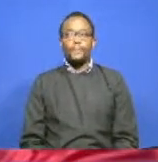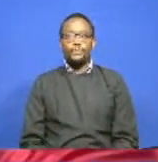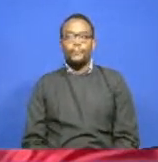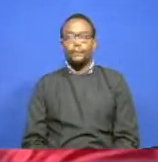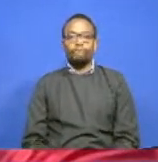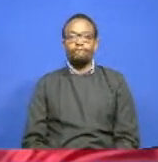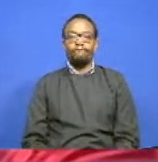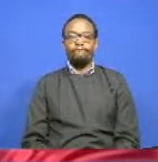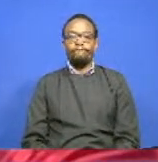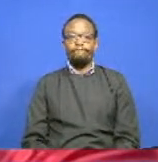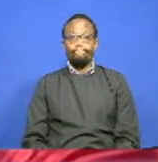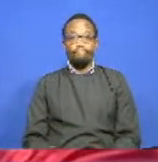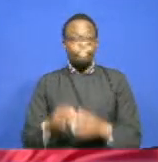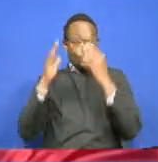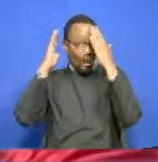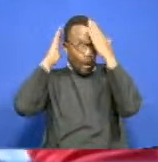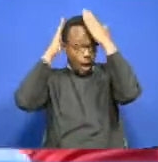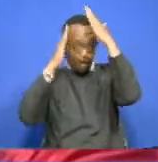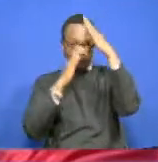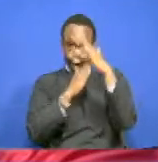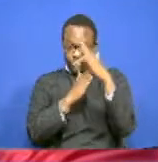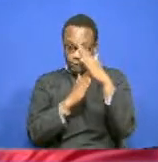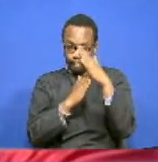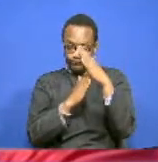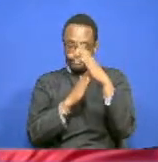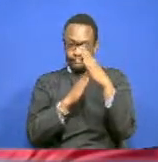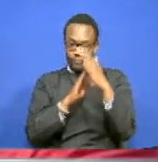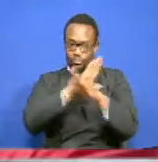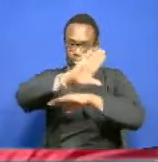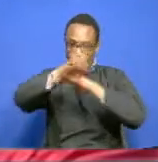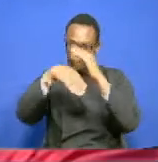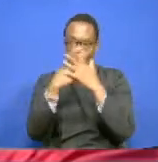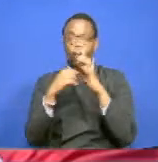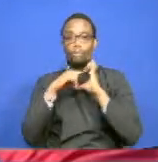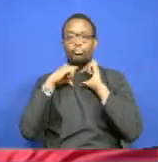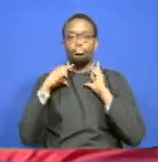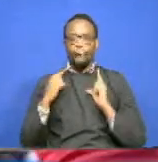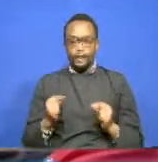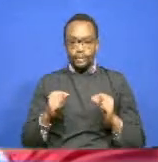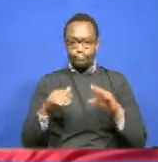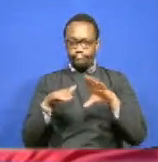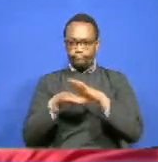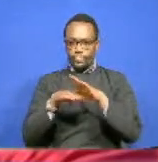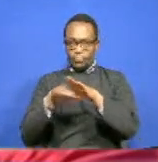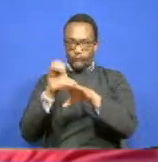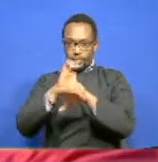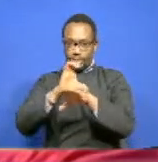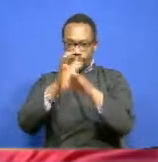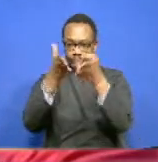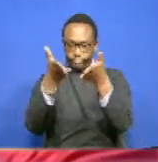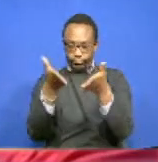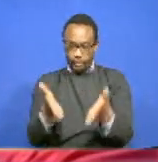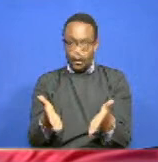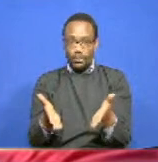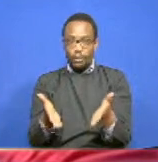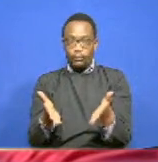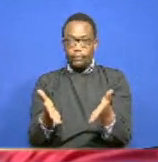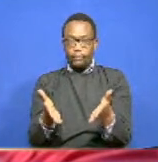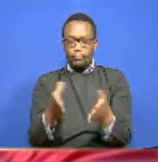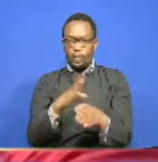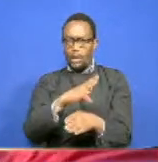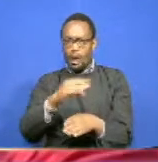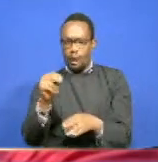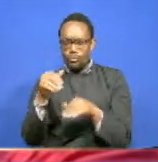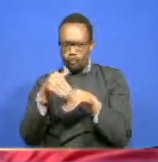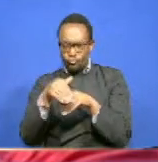Your Grace, the clergy, members of our congregation here present, and those who are